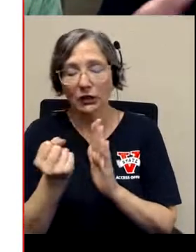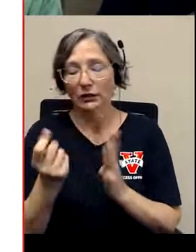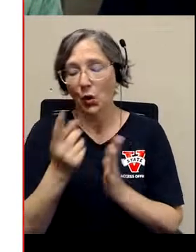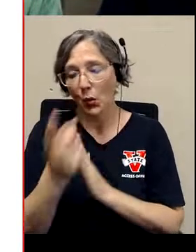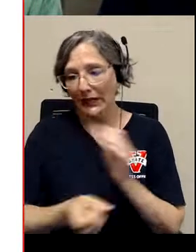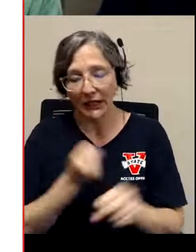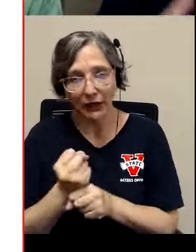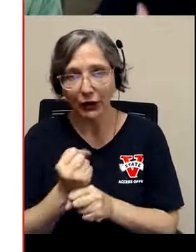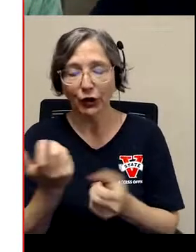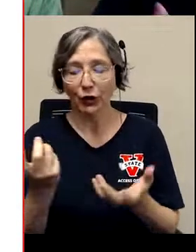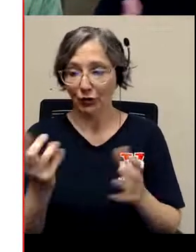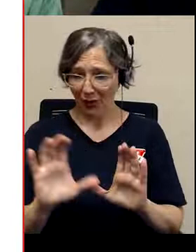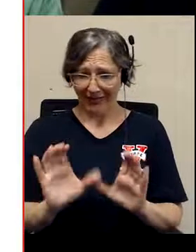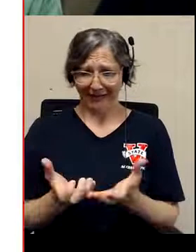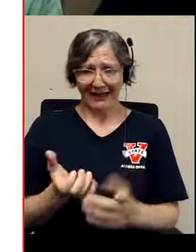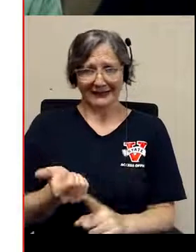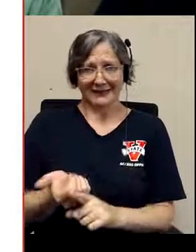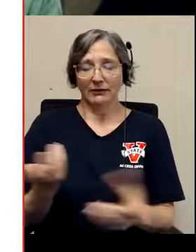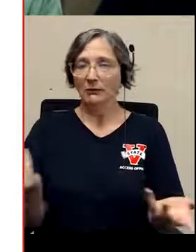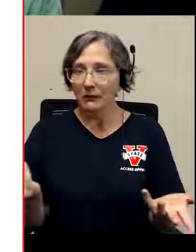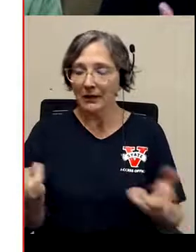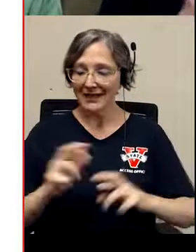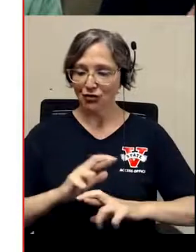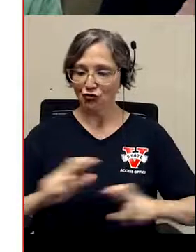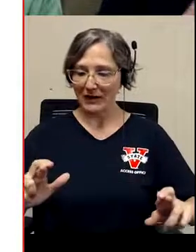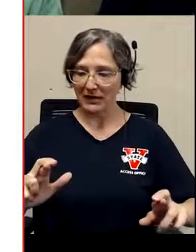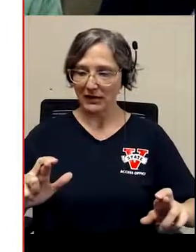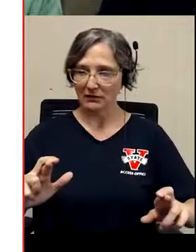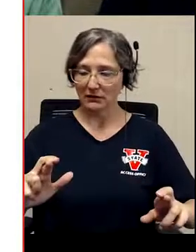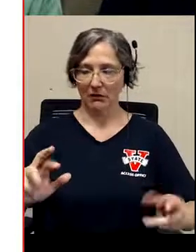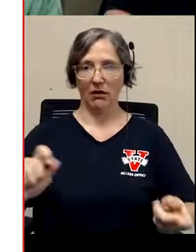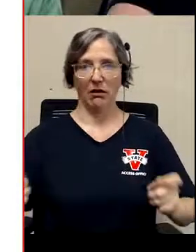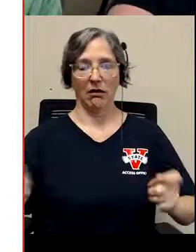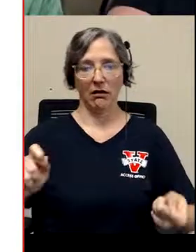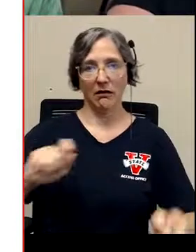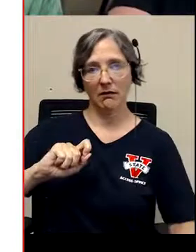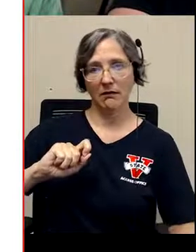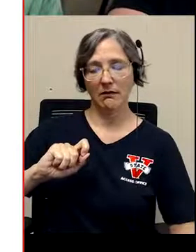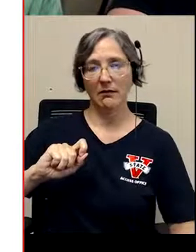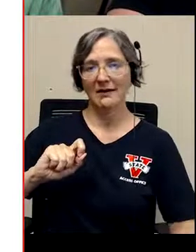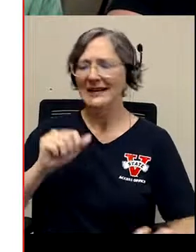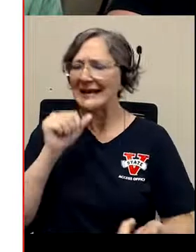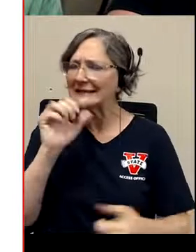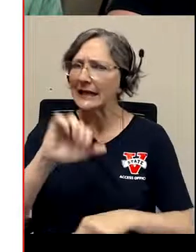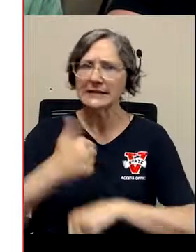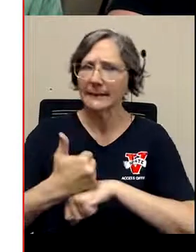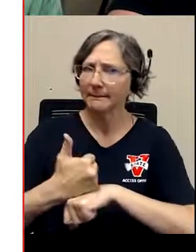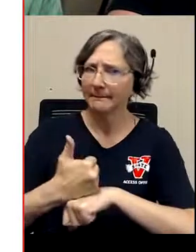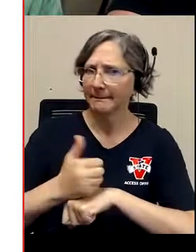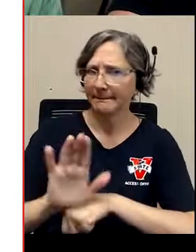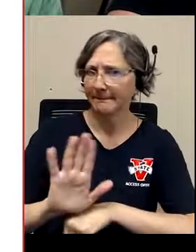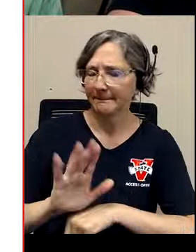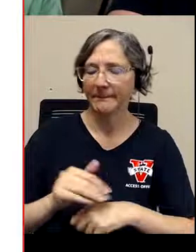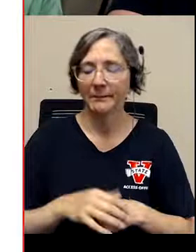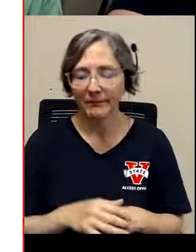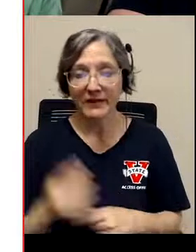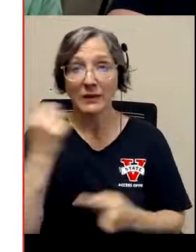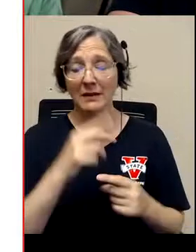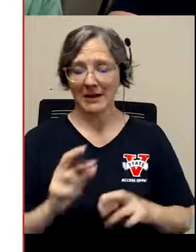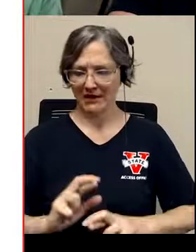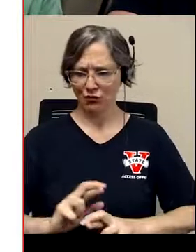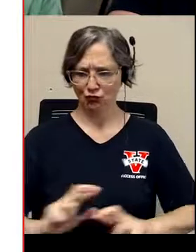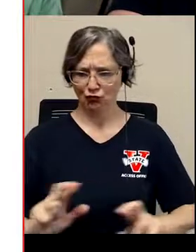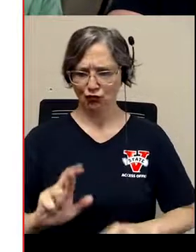of the information that's presented. Their readiness can change. It's not a fixed point in time. And so when we think about readiness